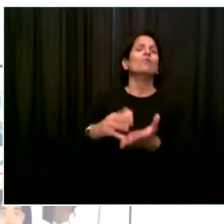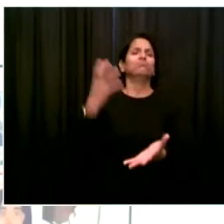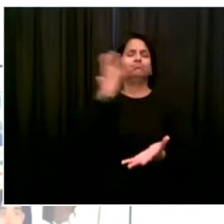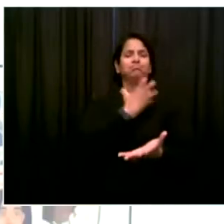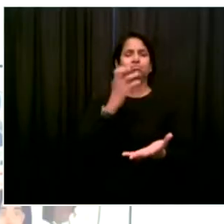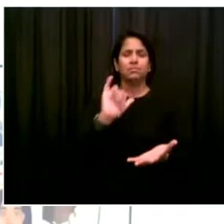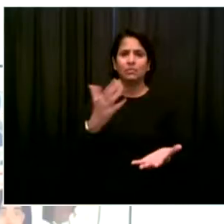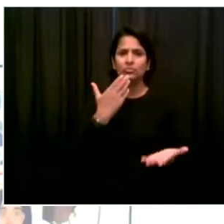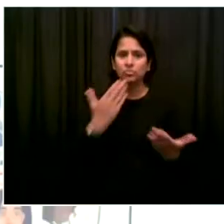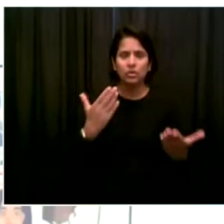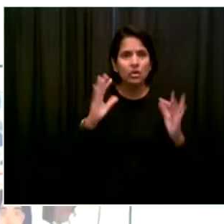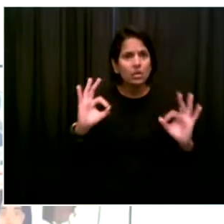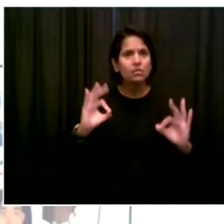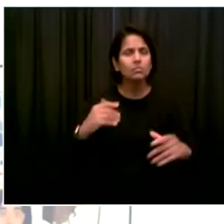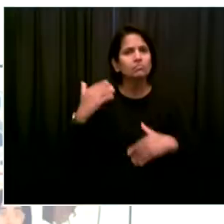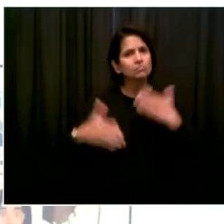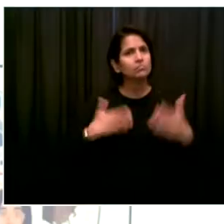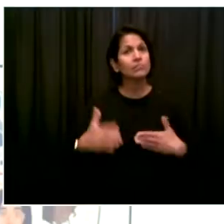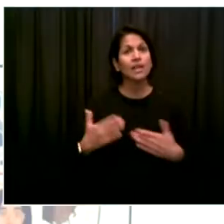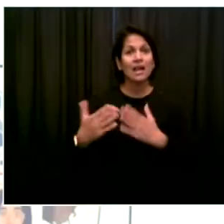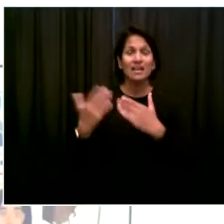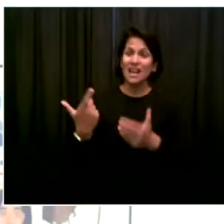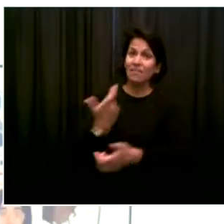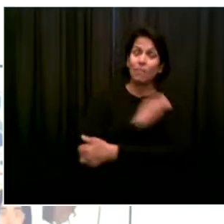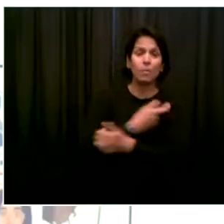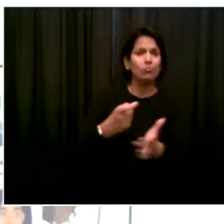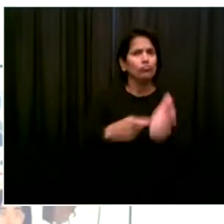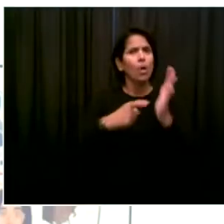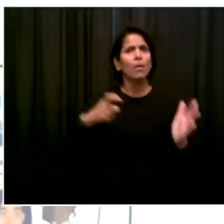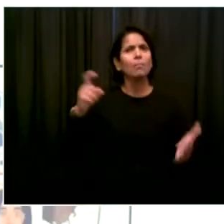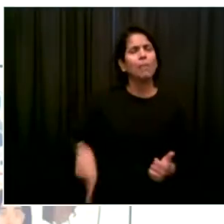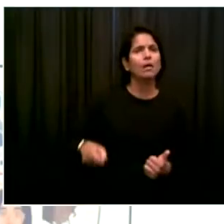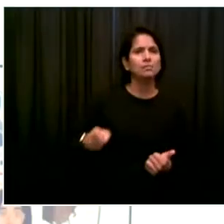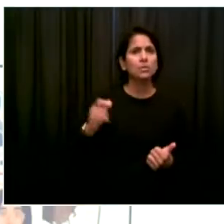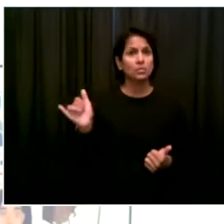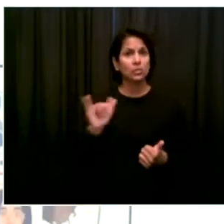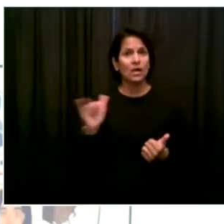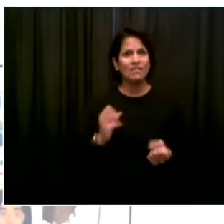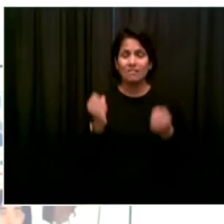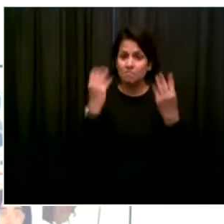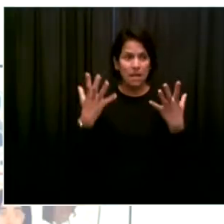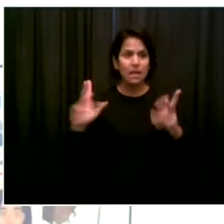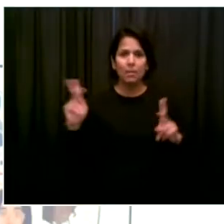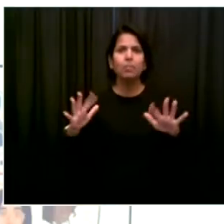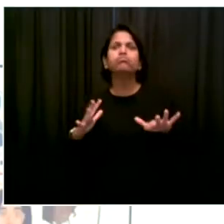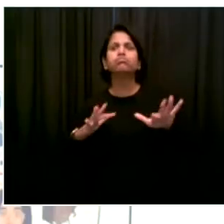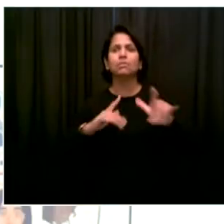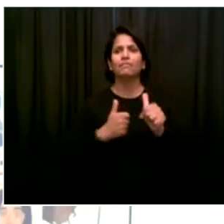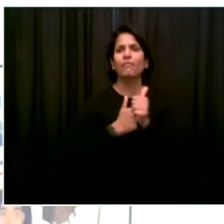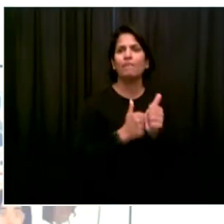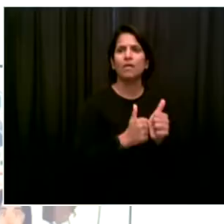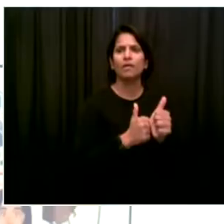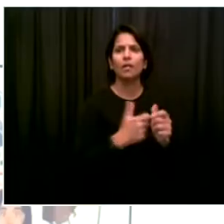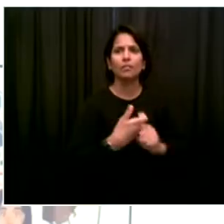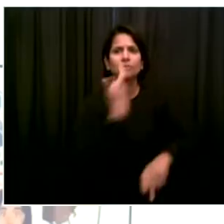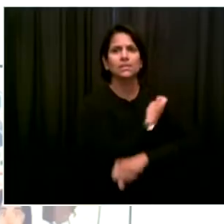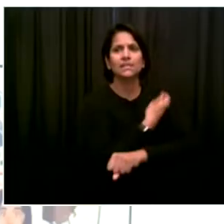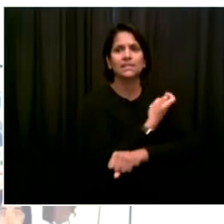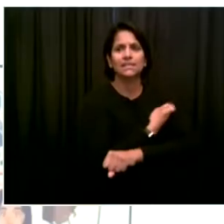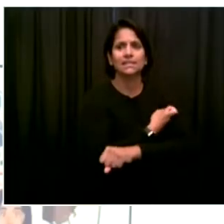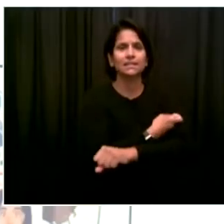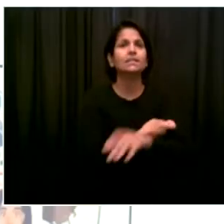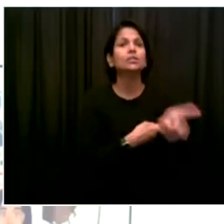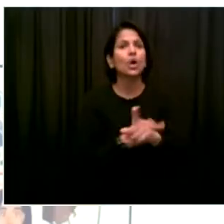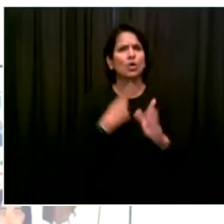vaccine confidence, lower access barriers, and provide incentives. Because of those mandates and other efforts,